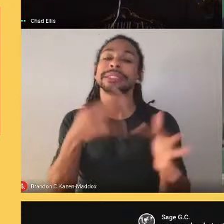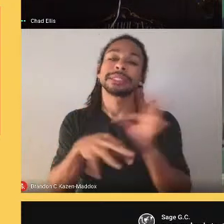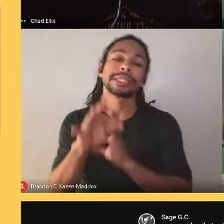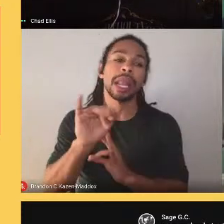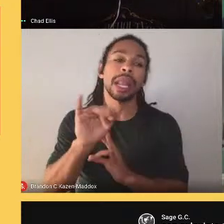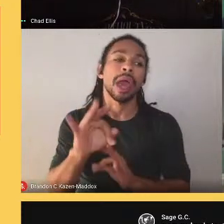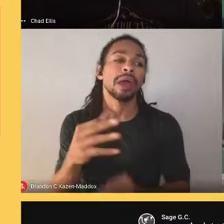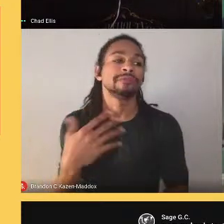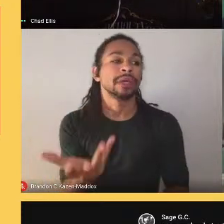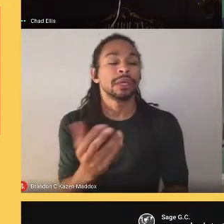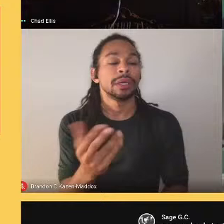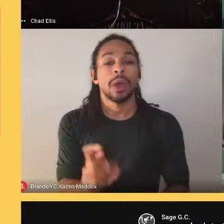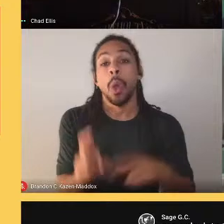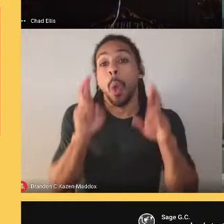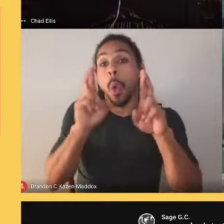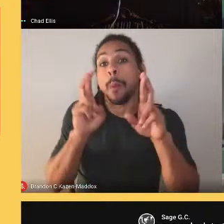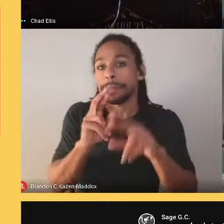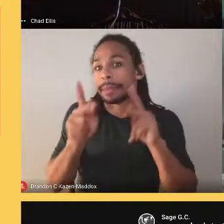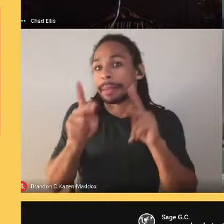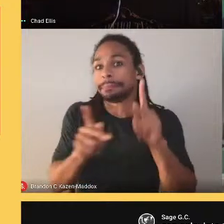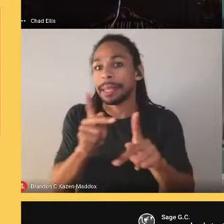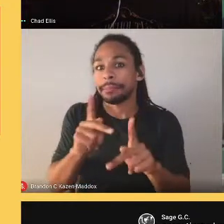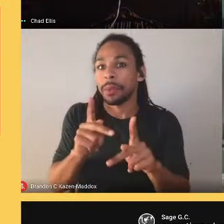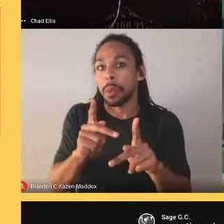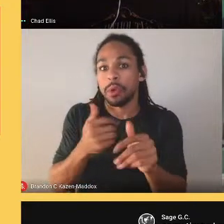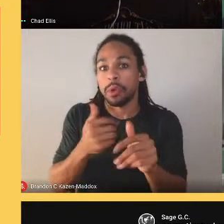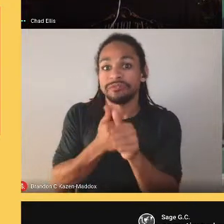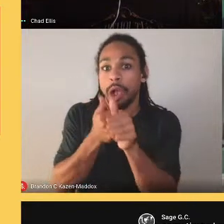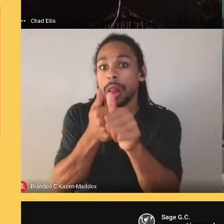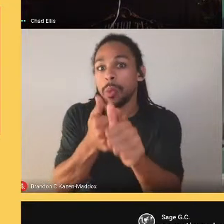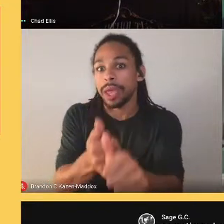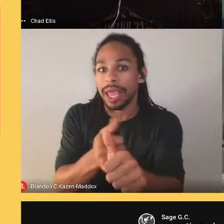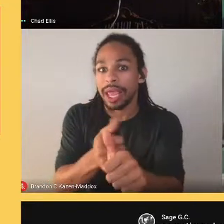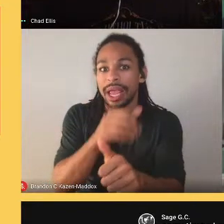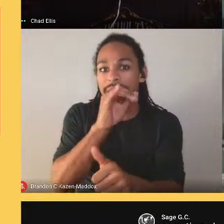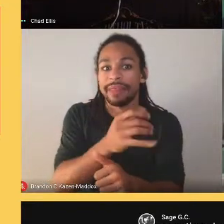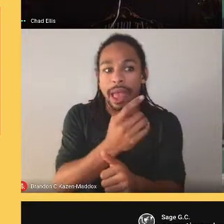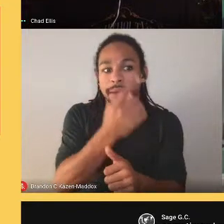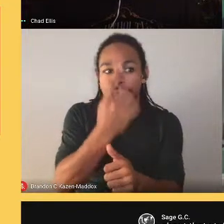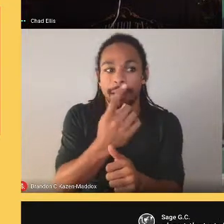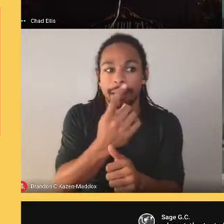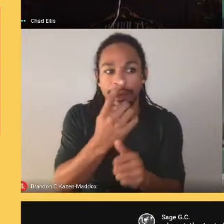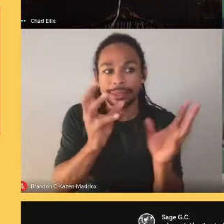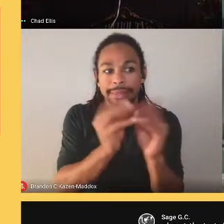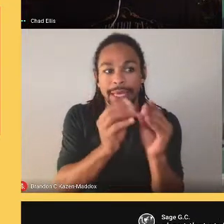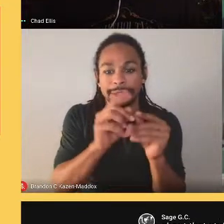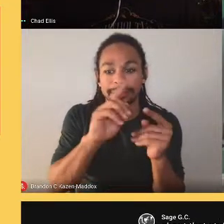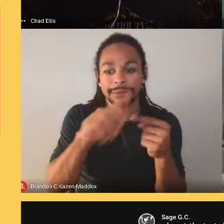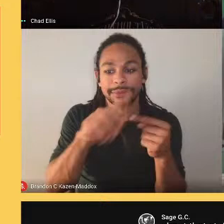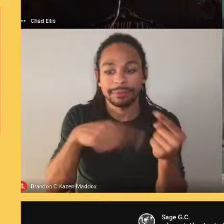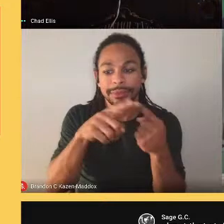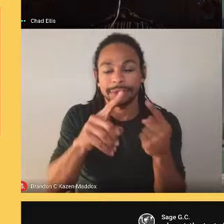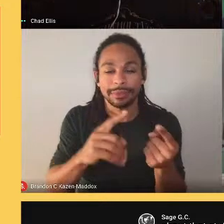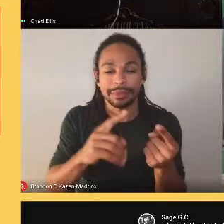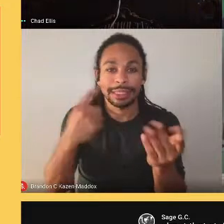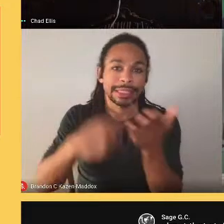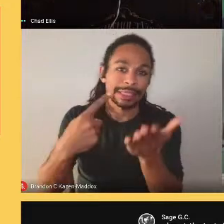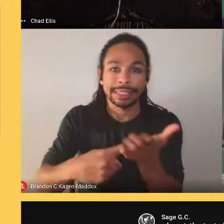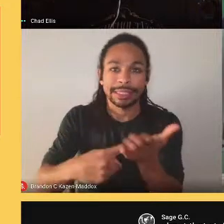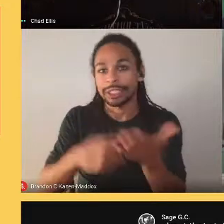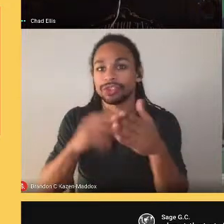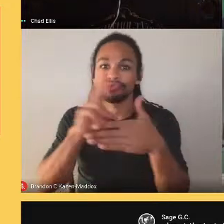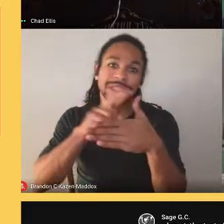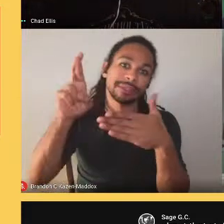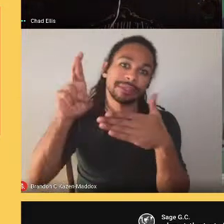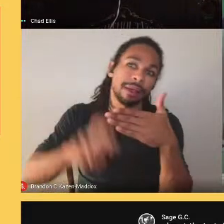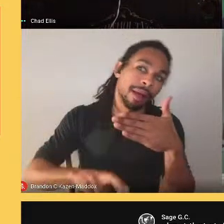were following along that little clunk session where you were talking about the result. We do that all the time on the show, where